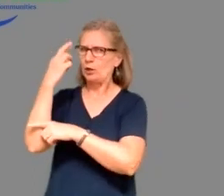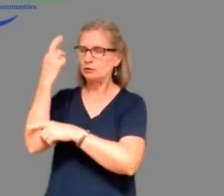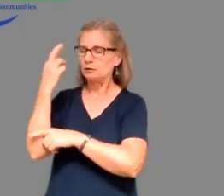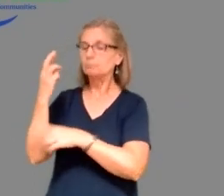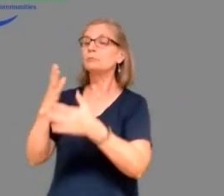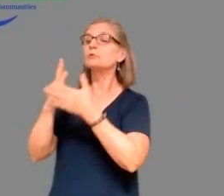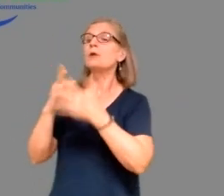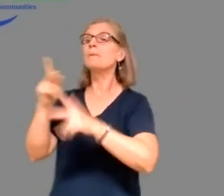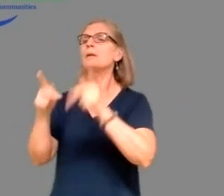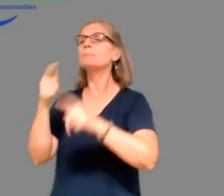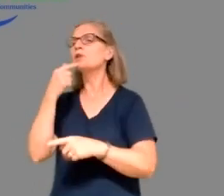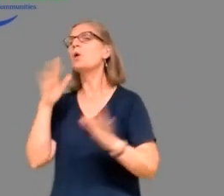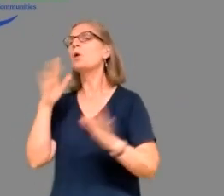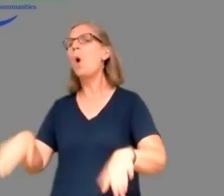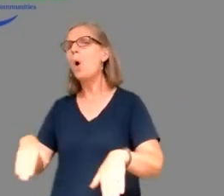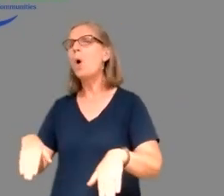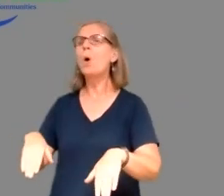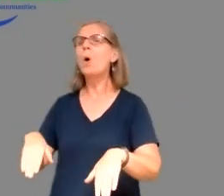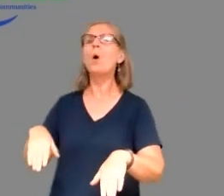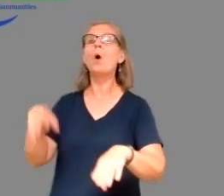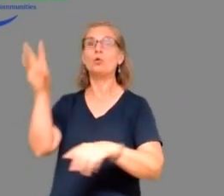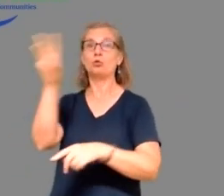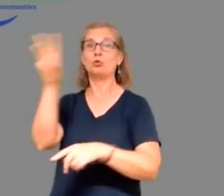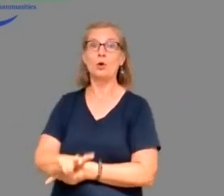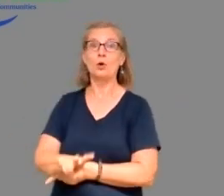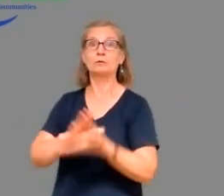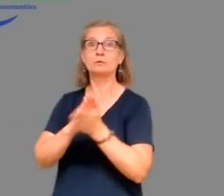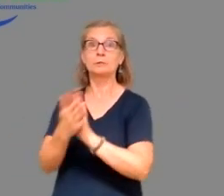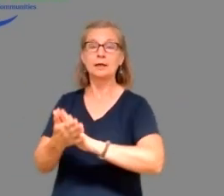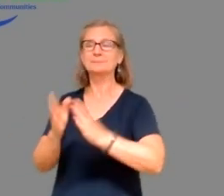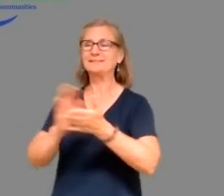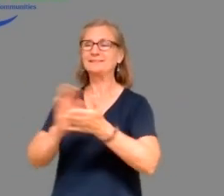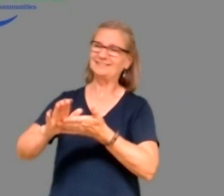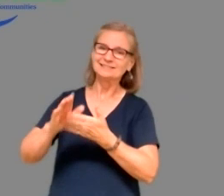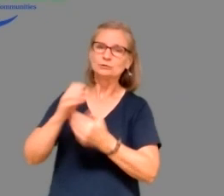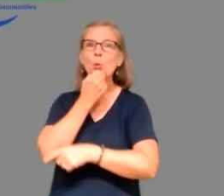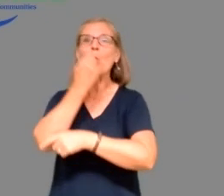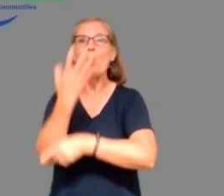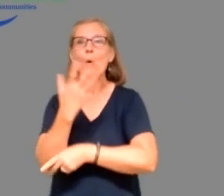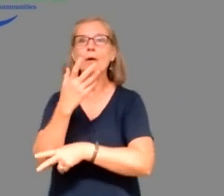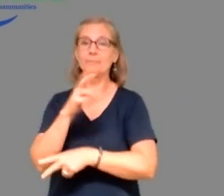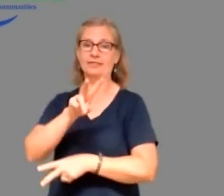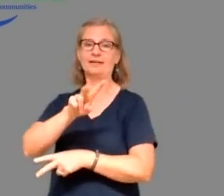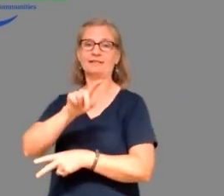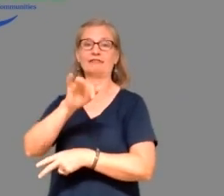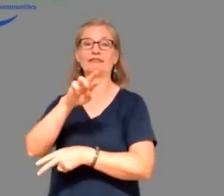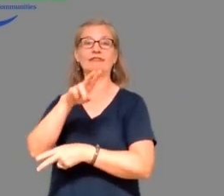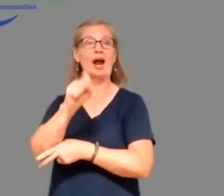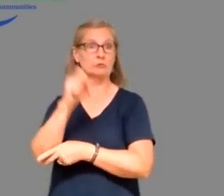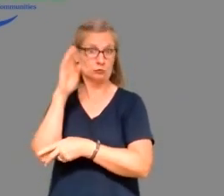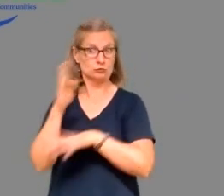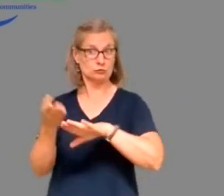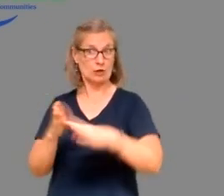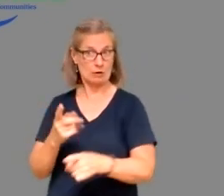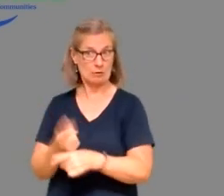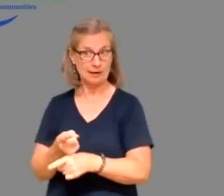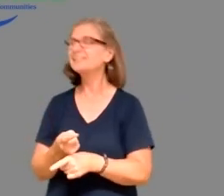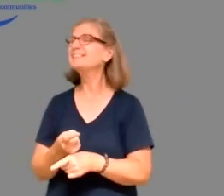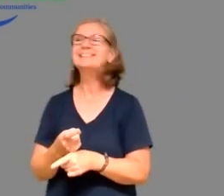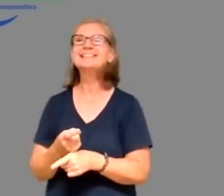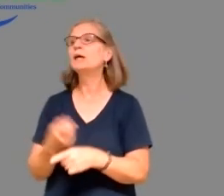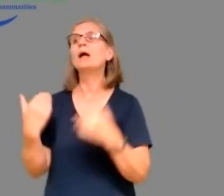have a harder time, you know, surviving or anything like that. There's no reason to believe